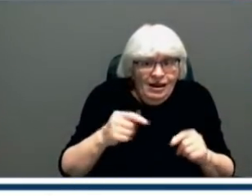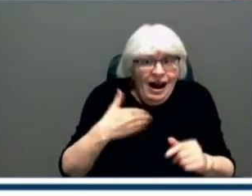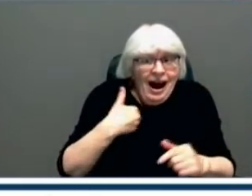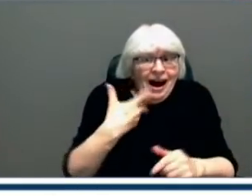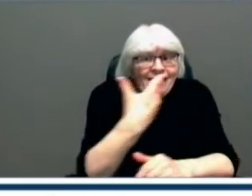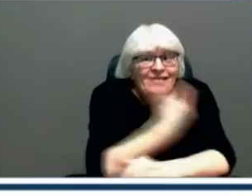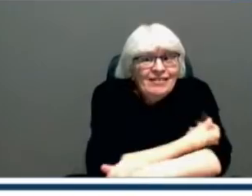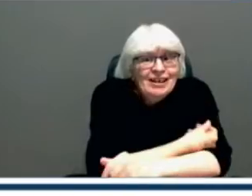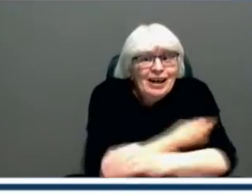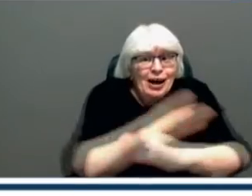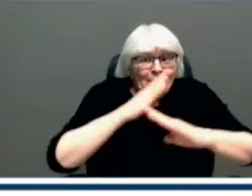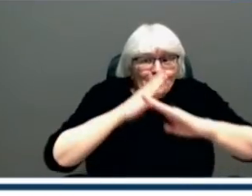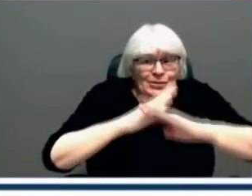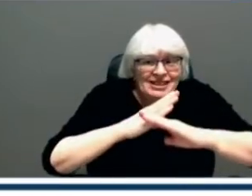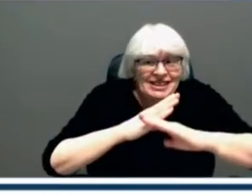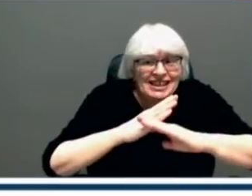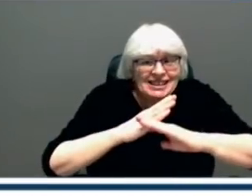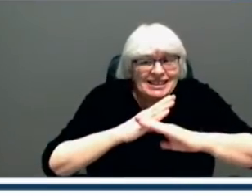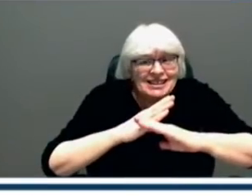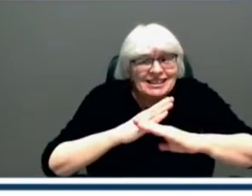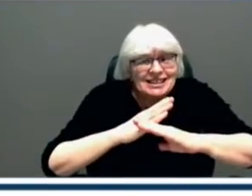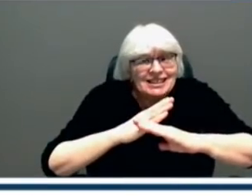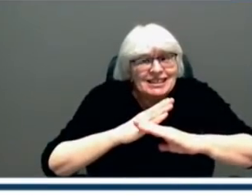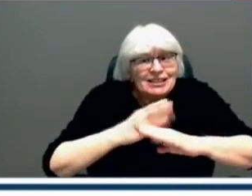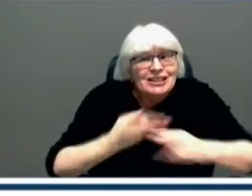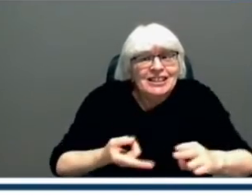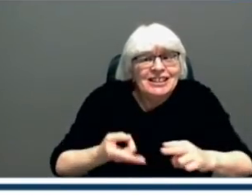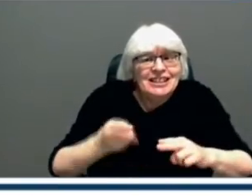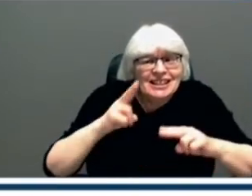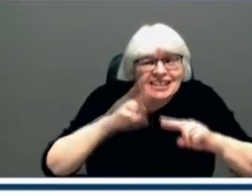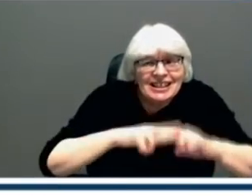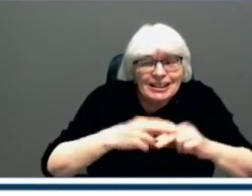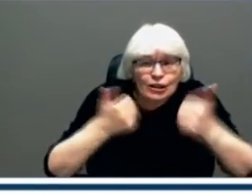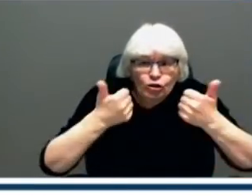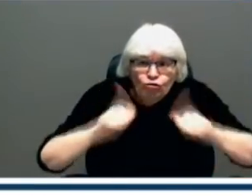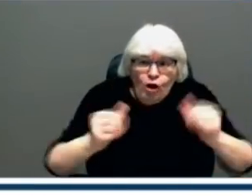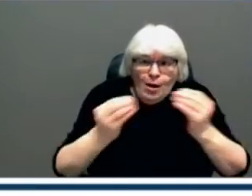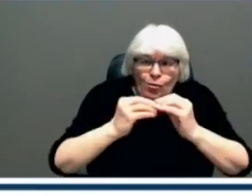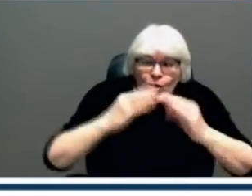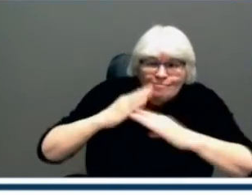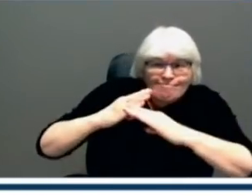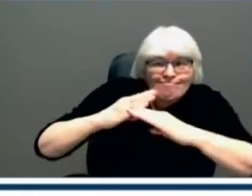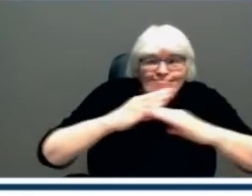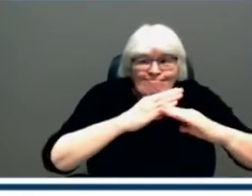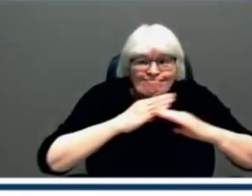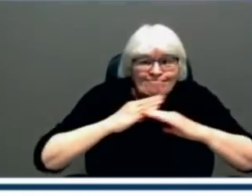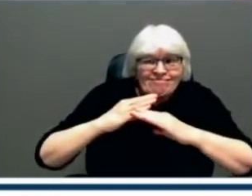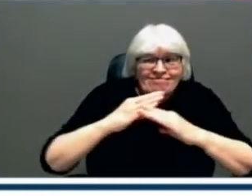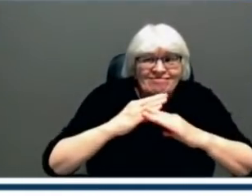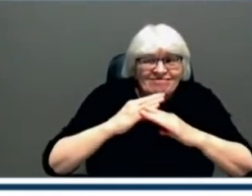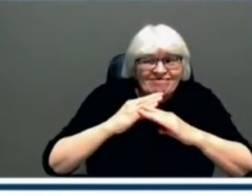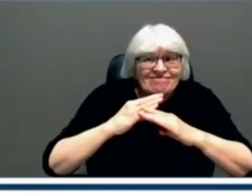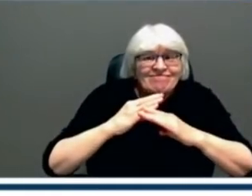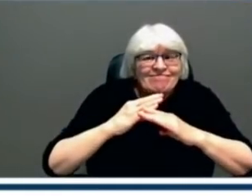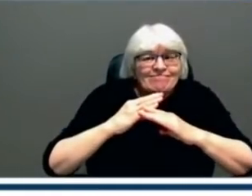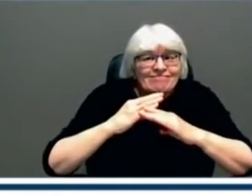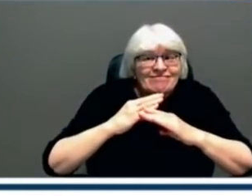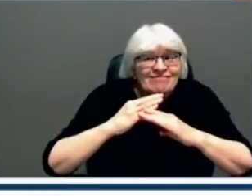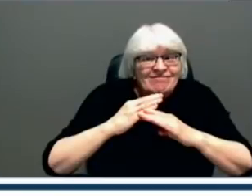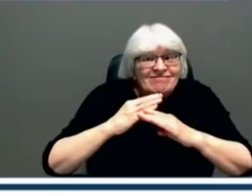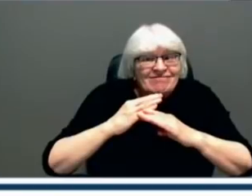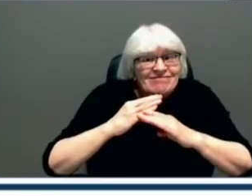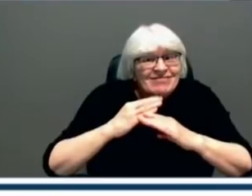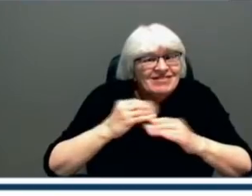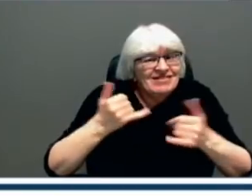booster dose will boost their immunity and provide additional protection against severe disease.